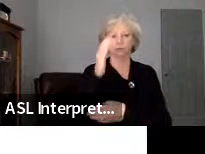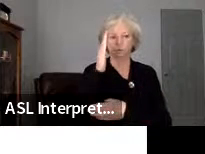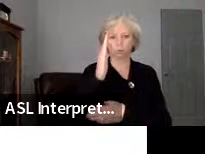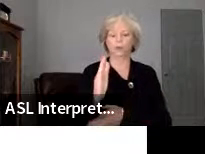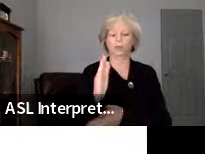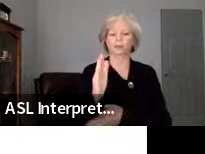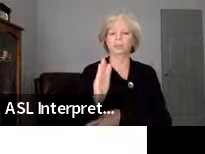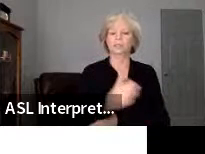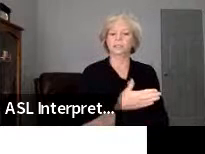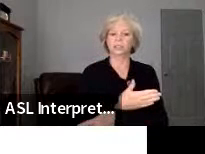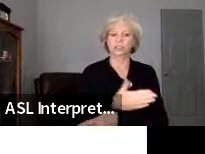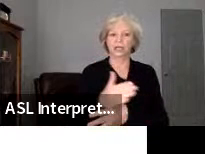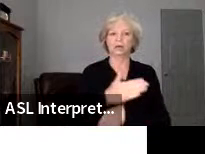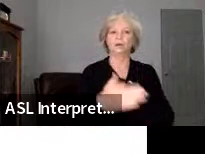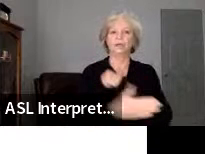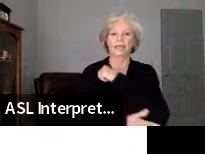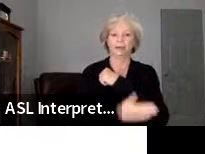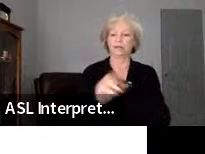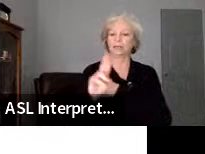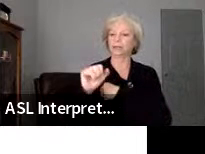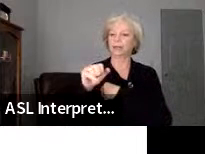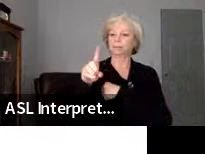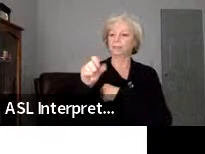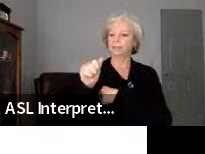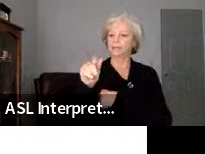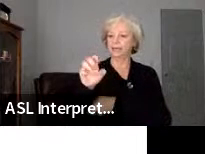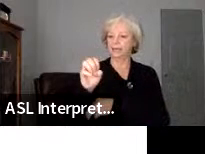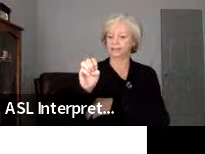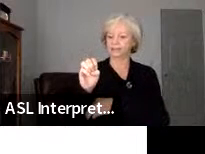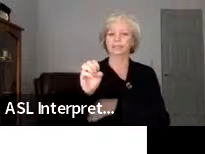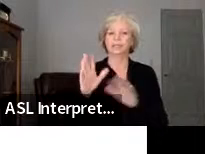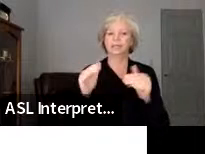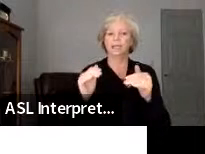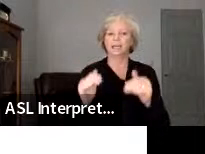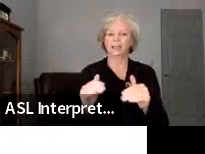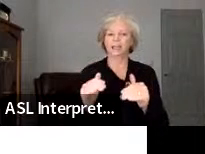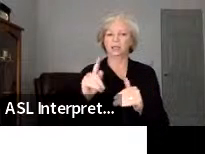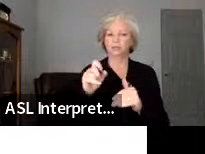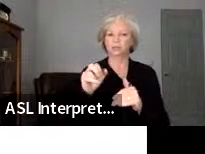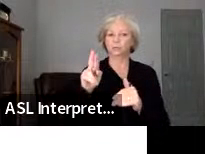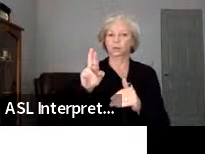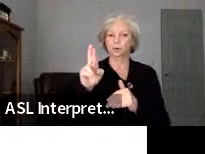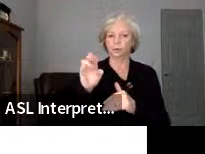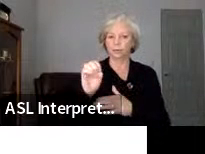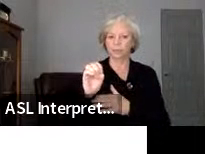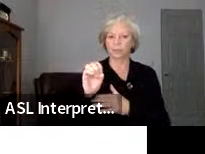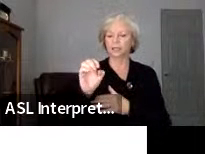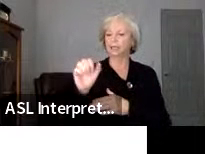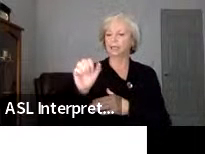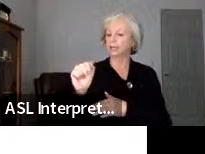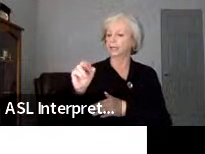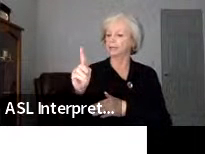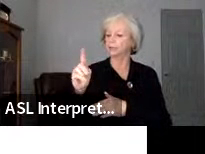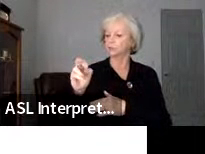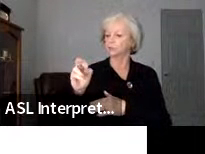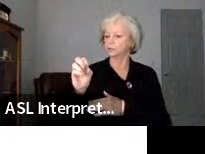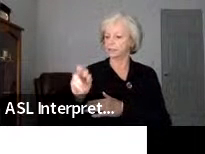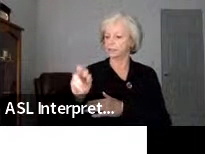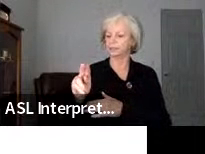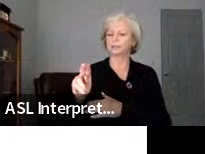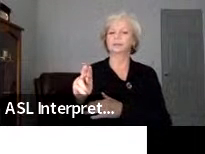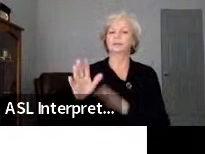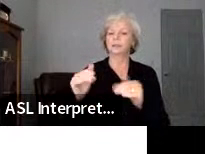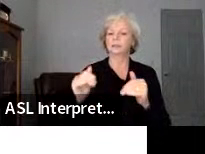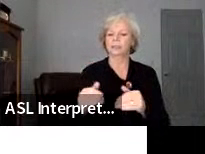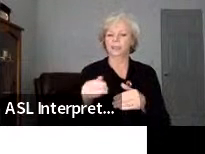then we'll switch over to Tueri Anderson, who will share updates on our hyper-local vaccine campaign. And then Nick and I will finish